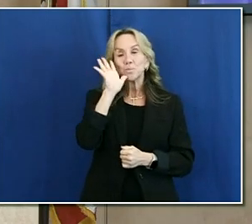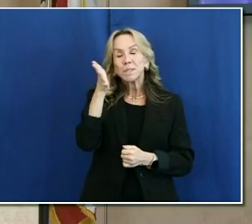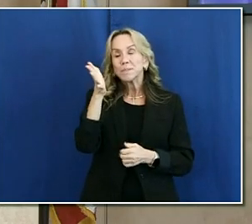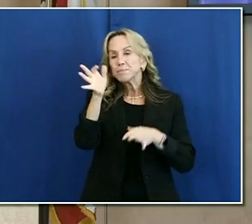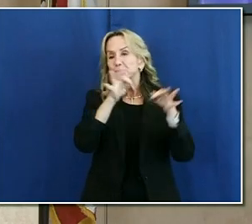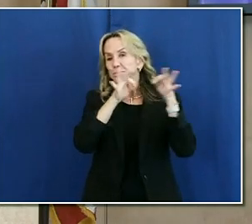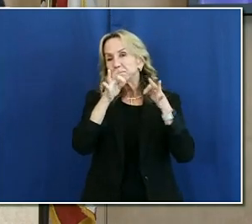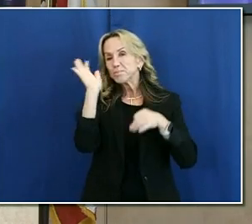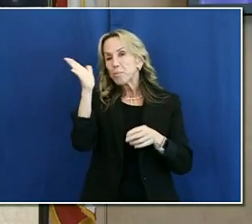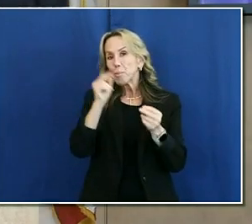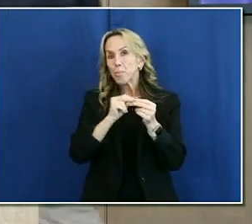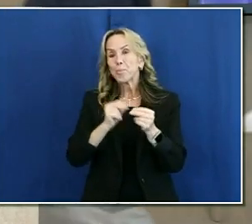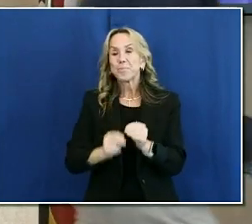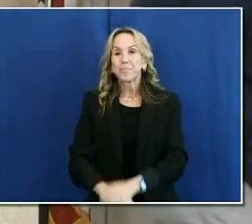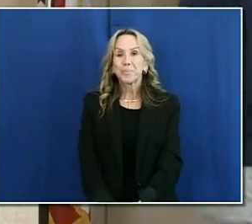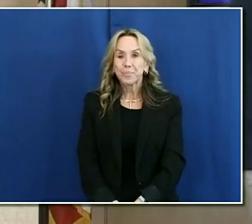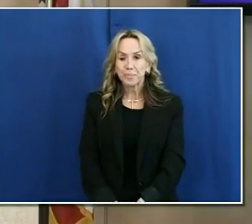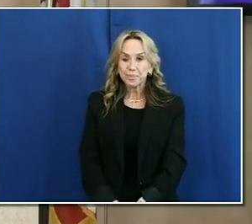answer any questions.